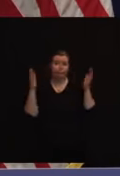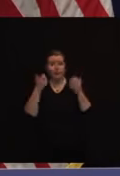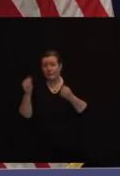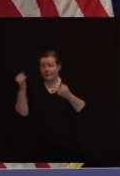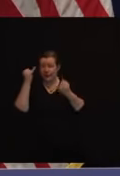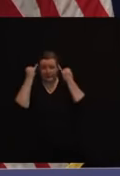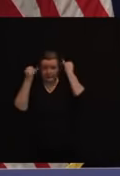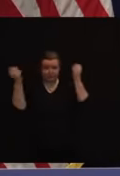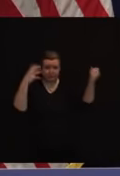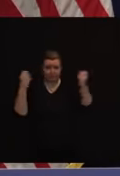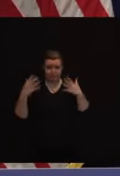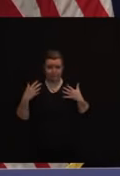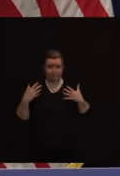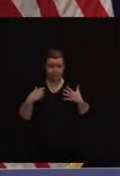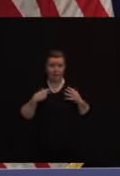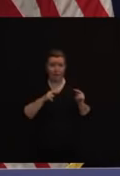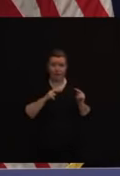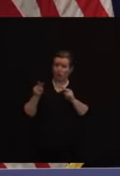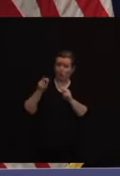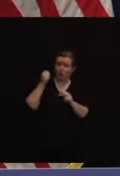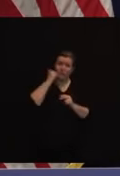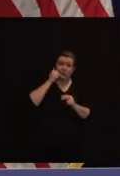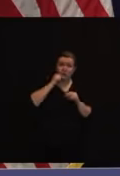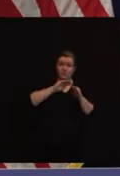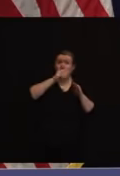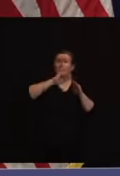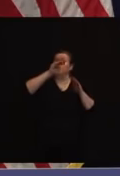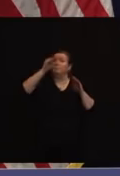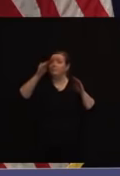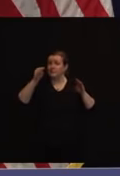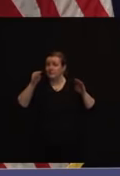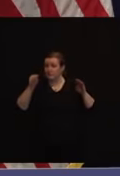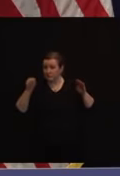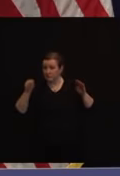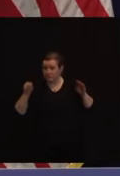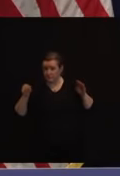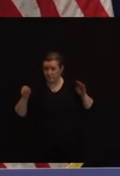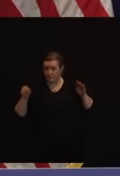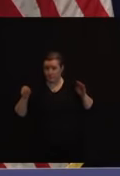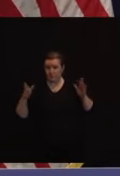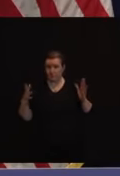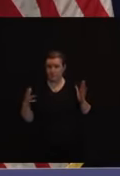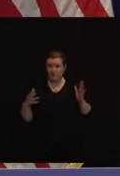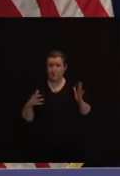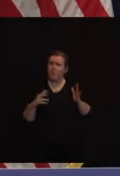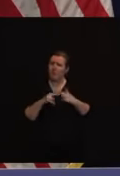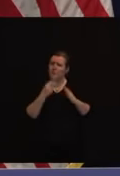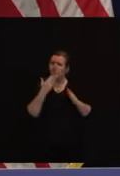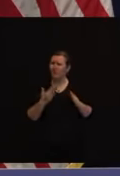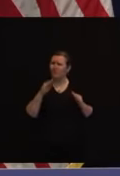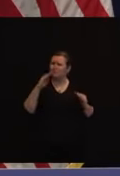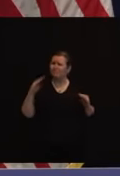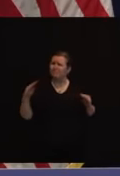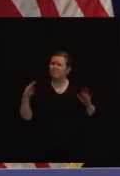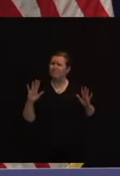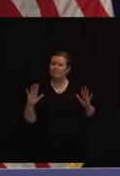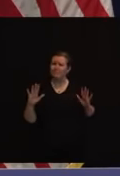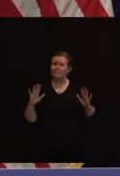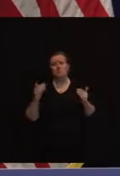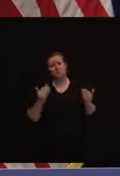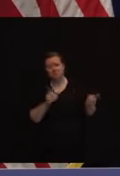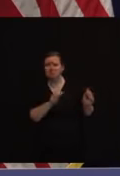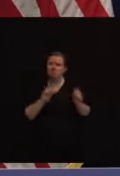curves, that we're getting slowly but surely to a better place so that the clock is ticking in a good sense. But I would also say this: that commission that we